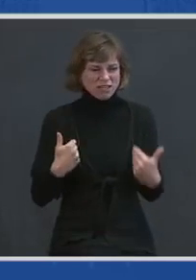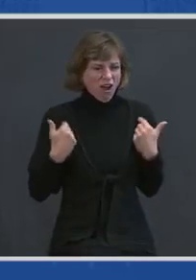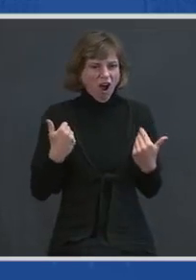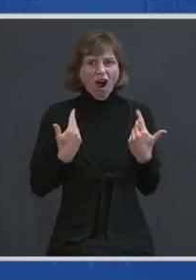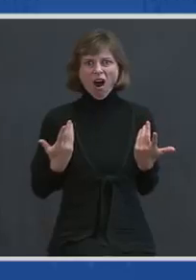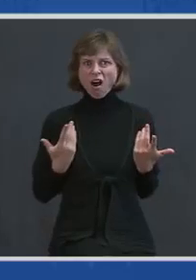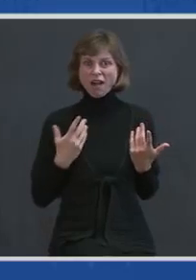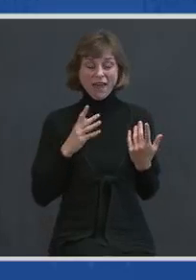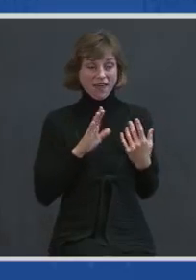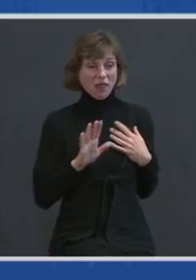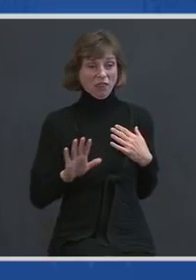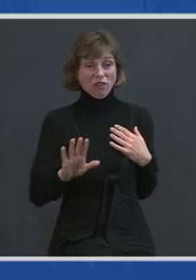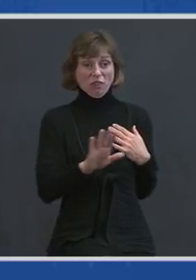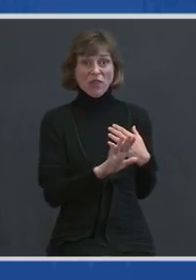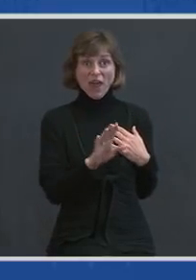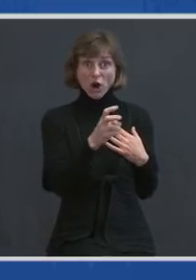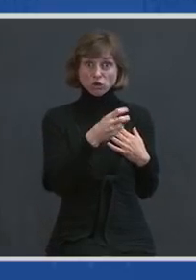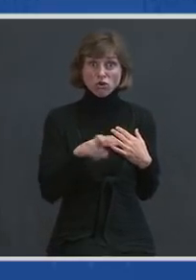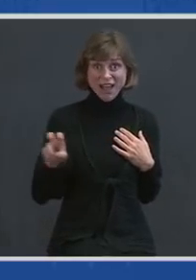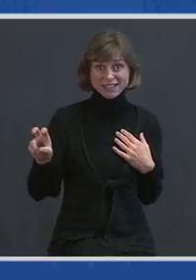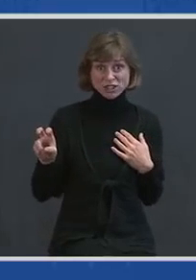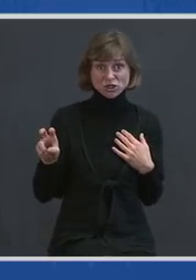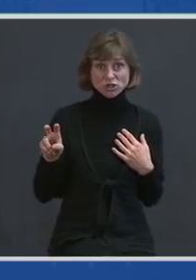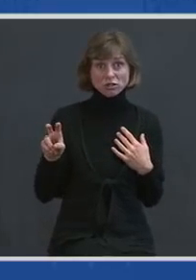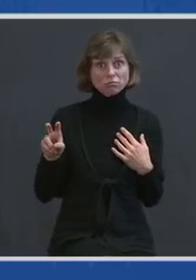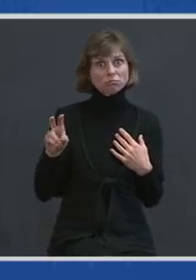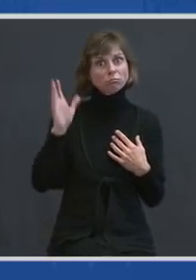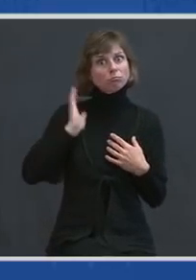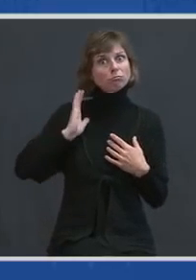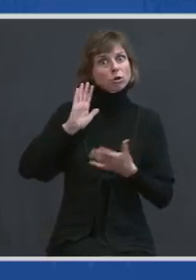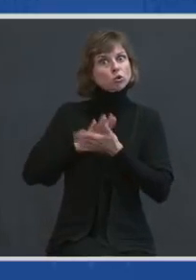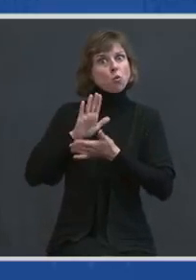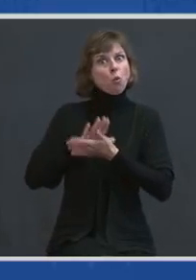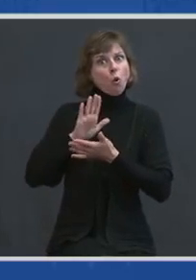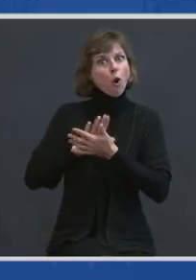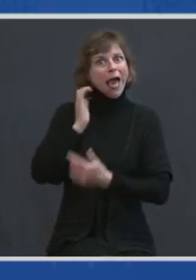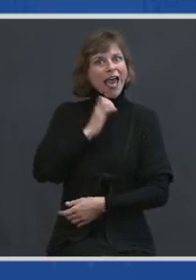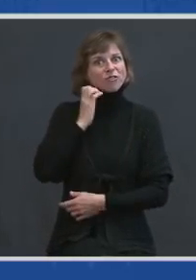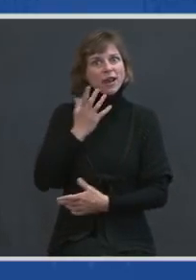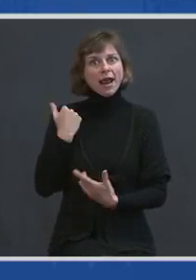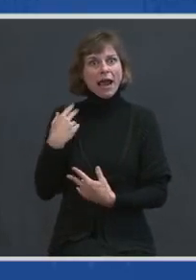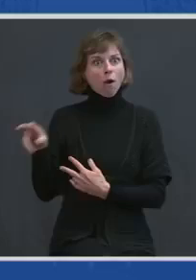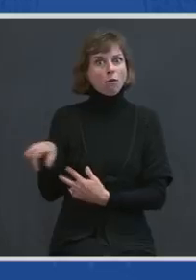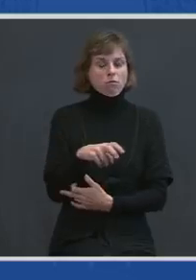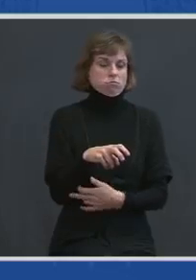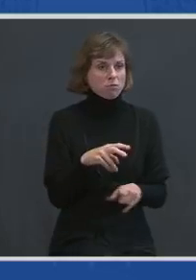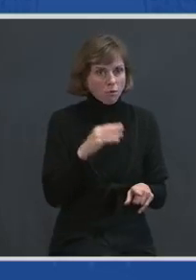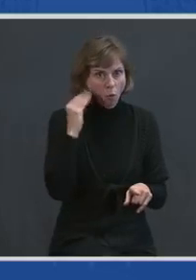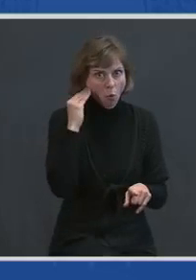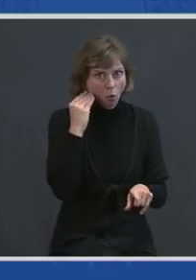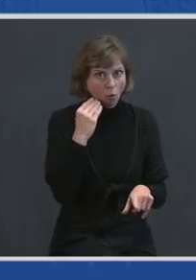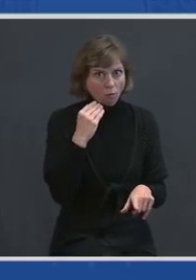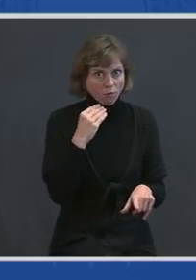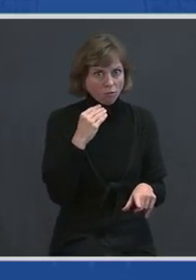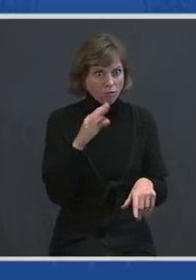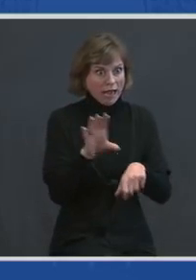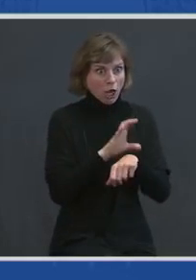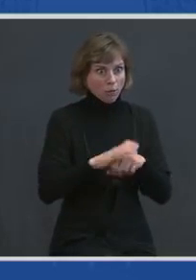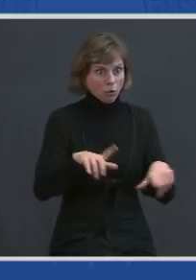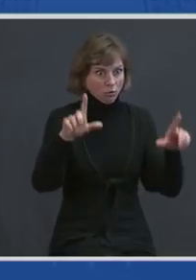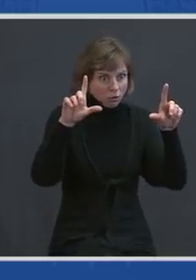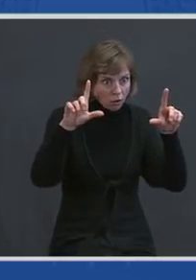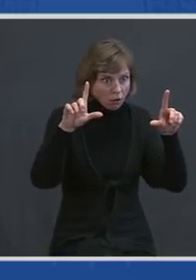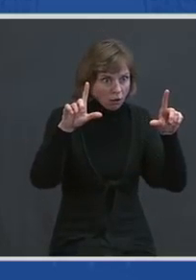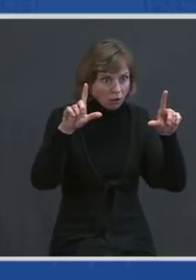transition of going to school every day and now being home all day, stuck behind a computer. It's draining